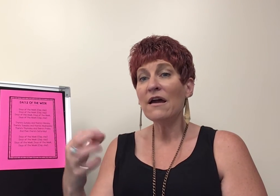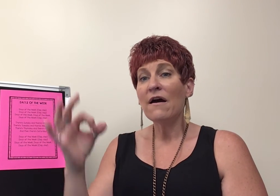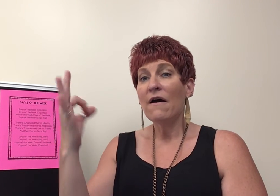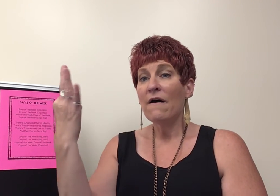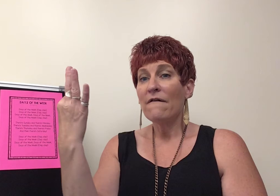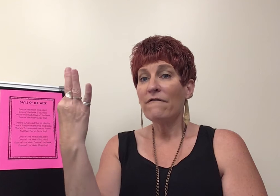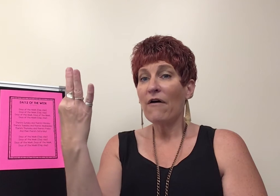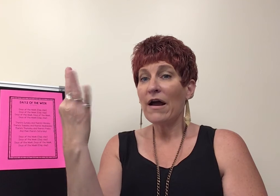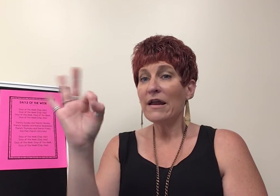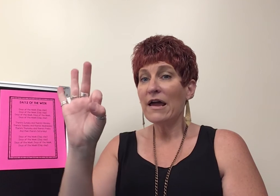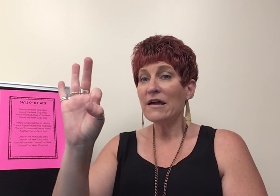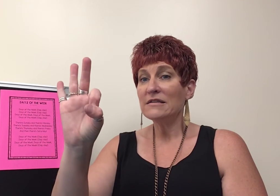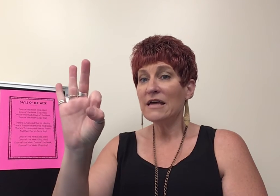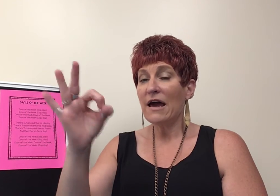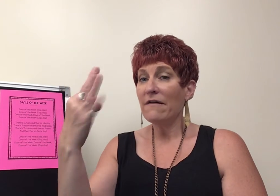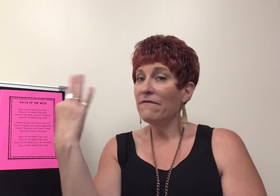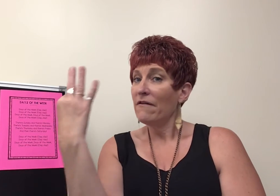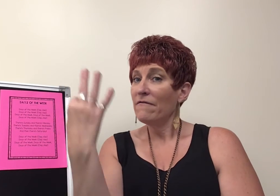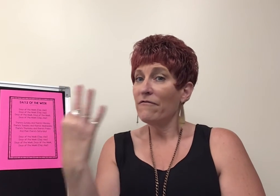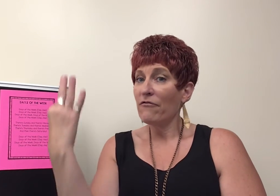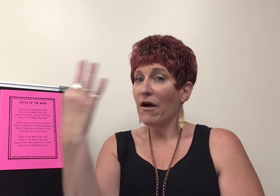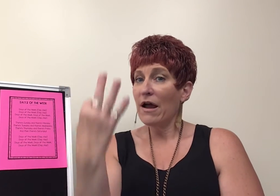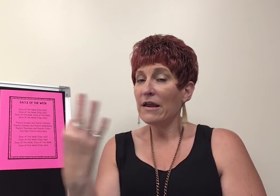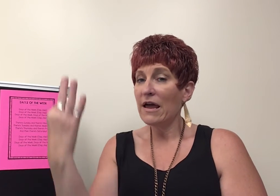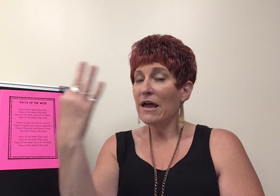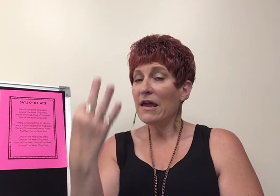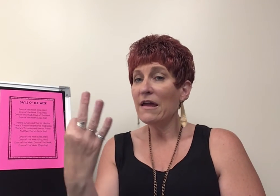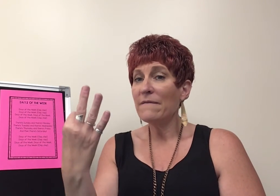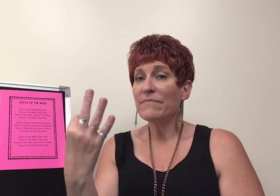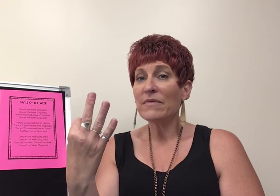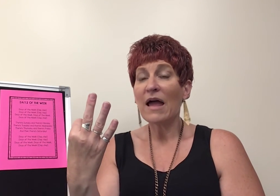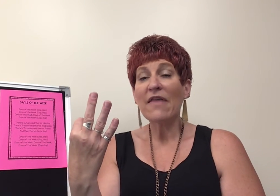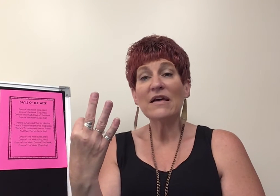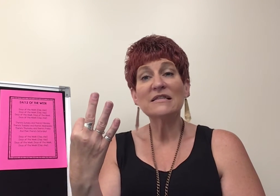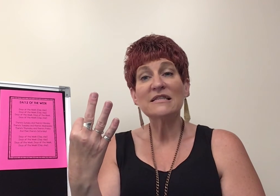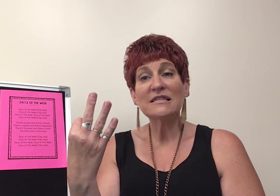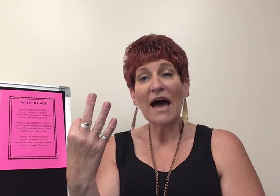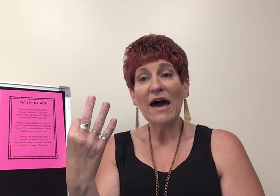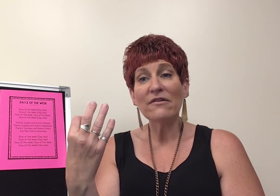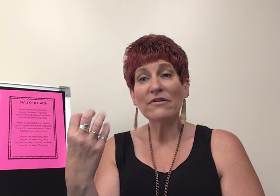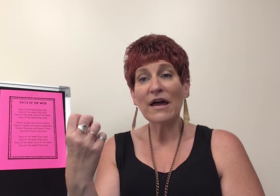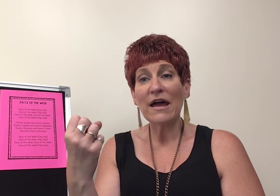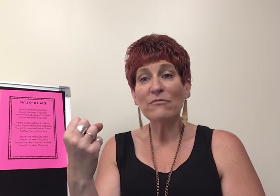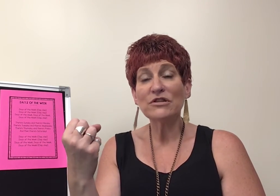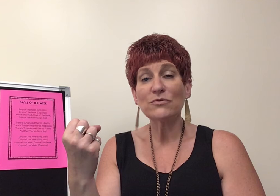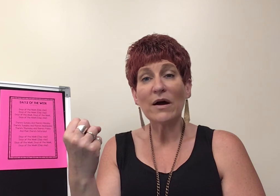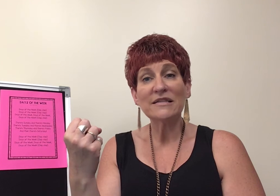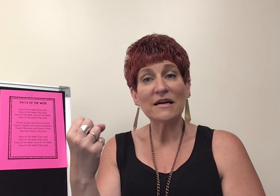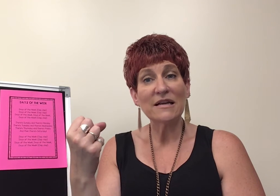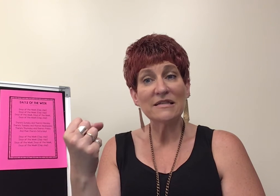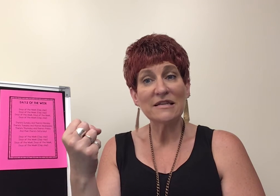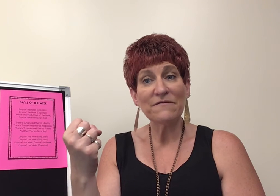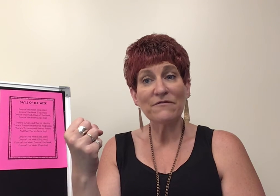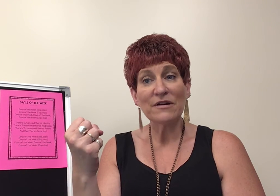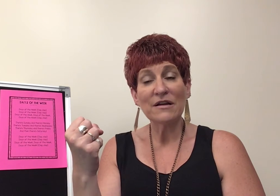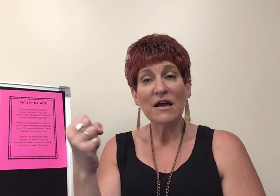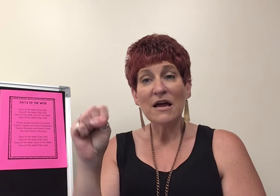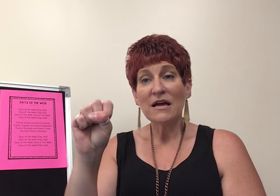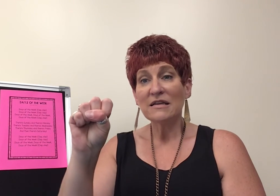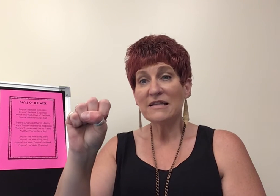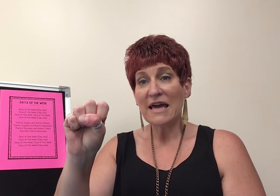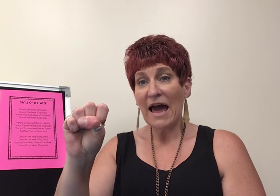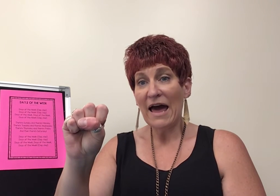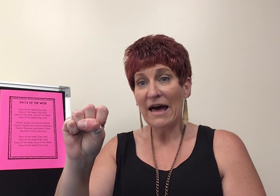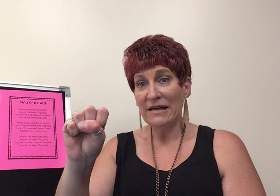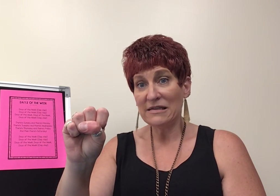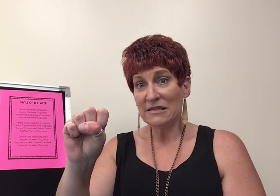Thursday. Friday is the F, Friday. And then Saturday, which is why Sunday's different,